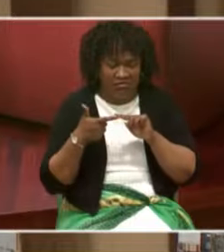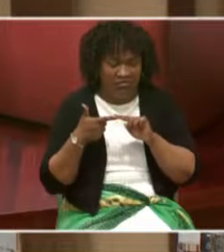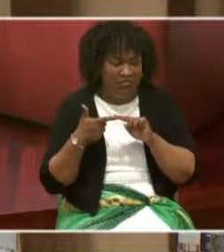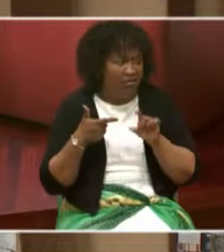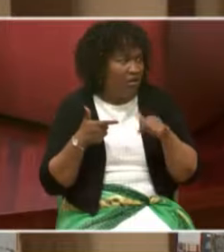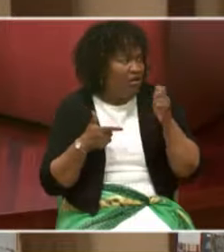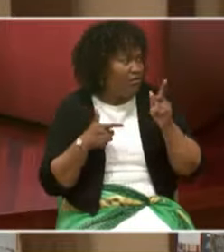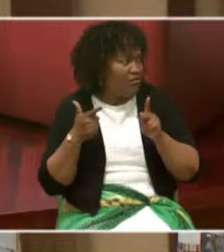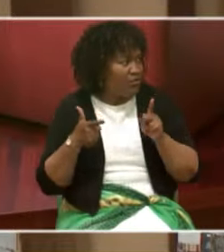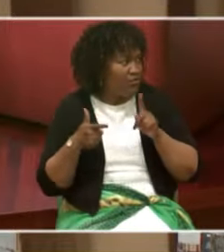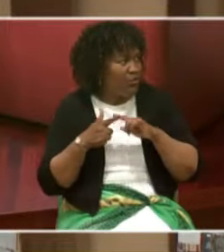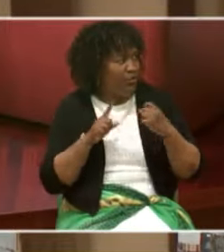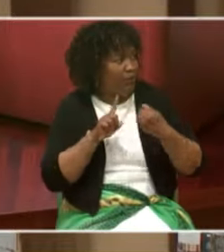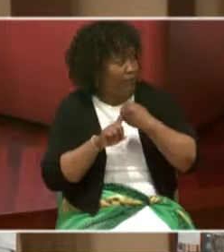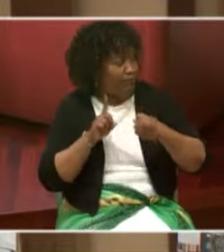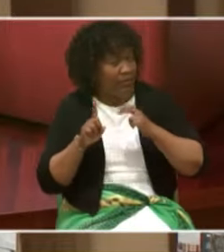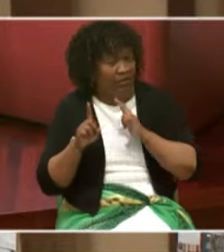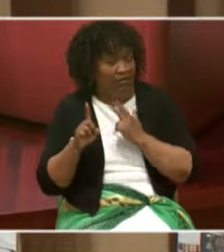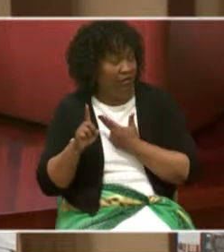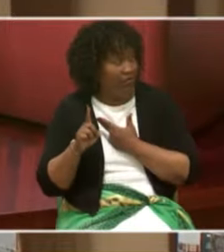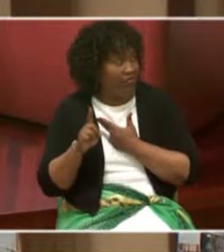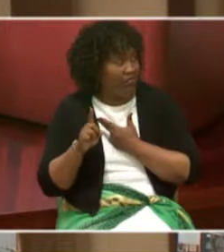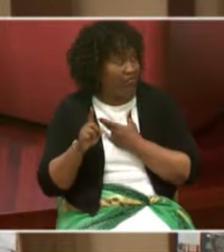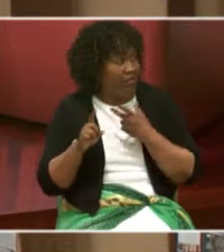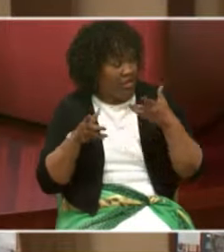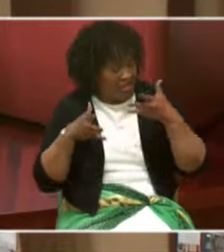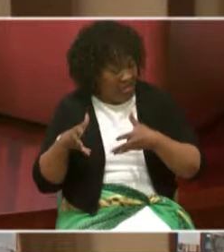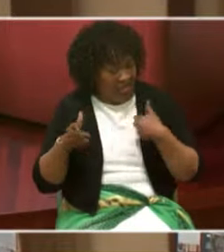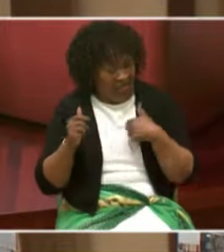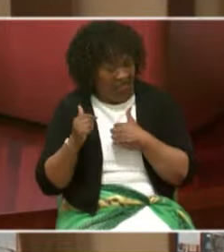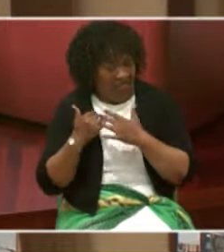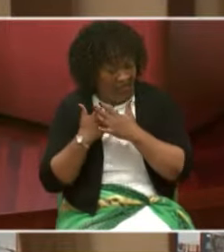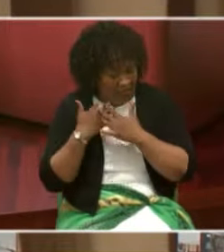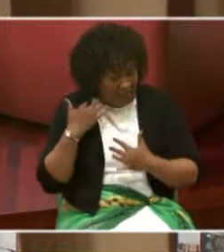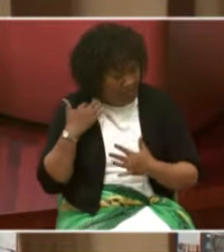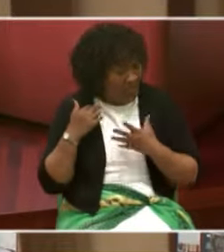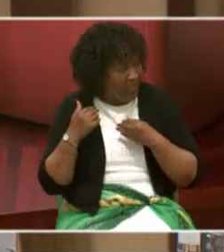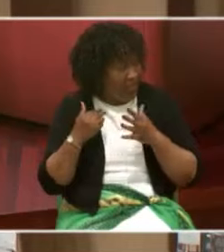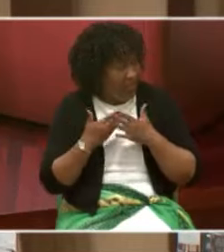And I said, Chief, I said, you can't do that.